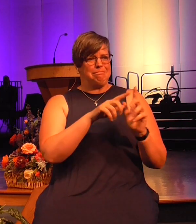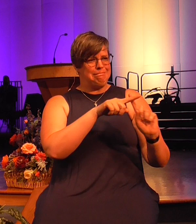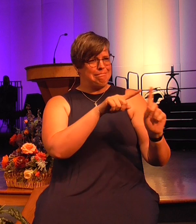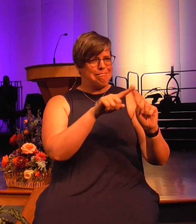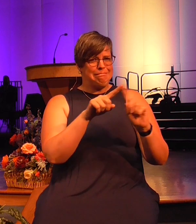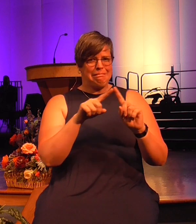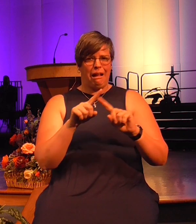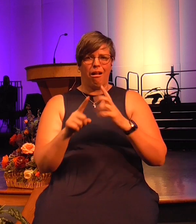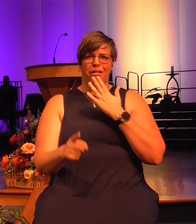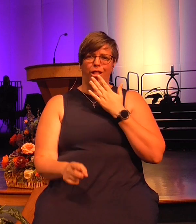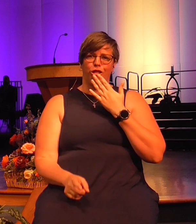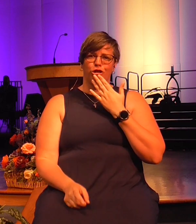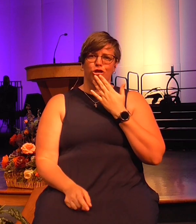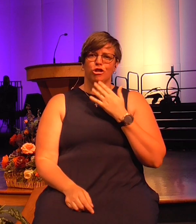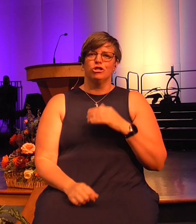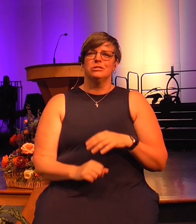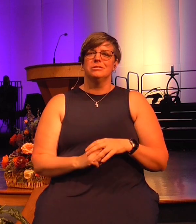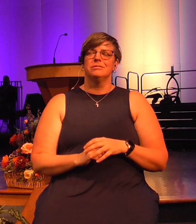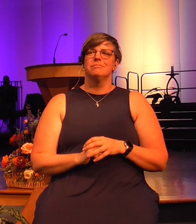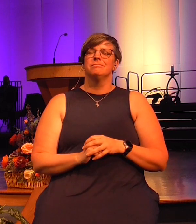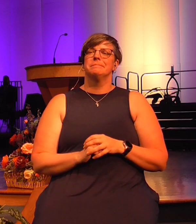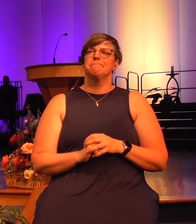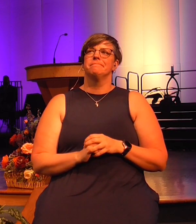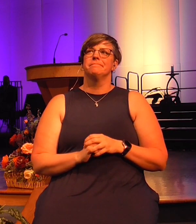All the color.